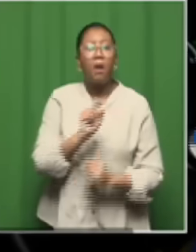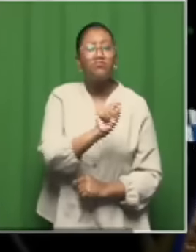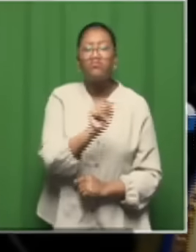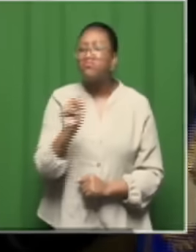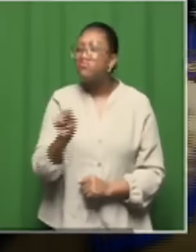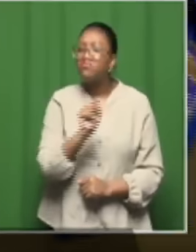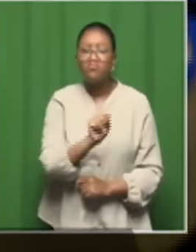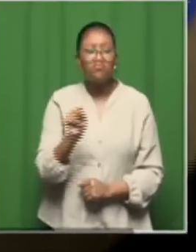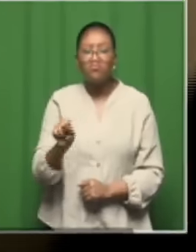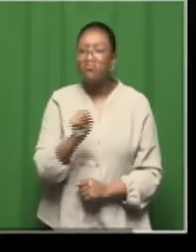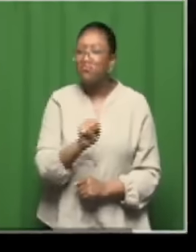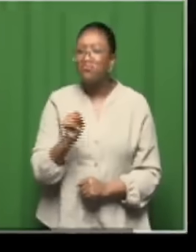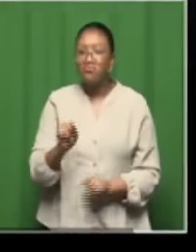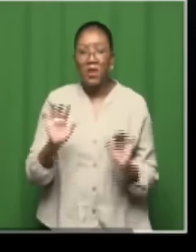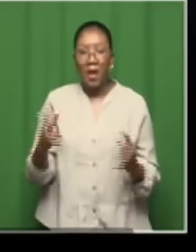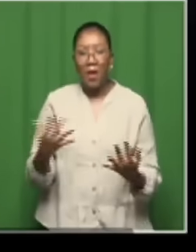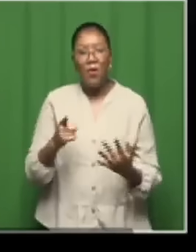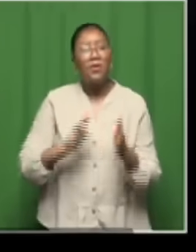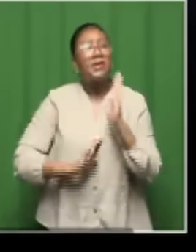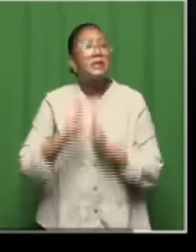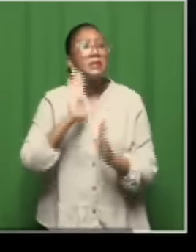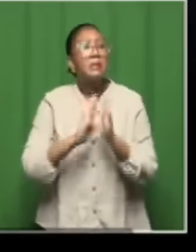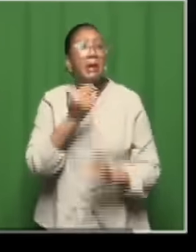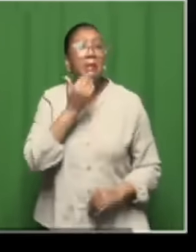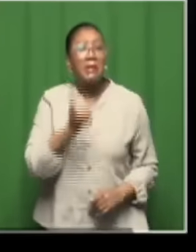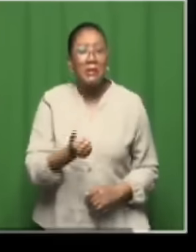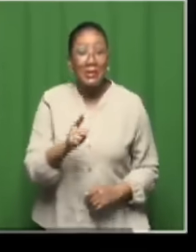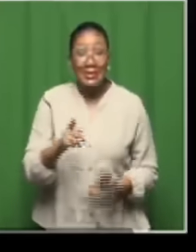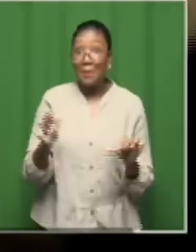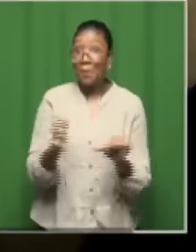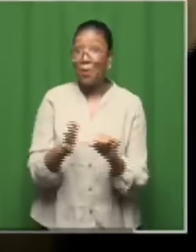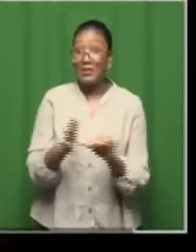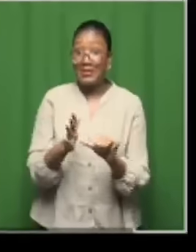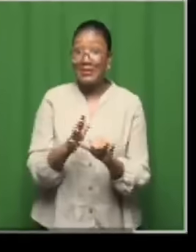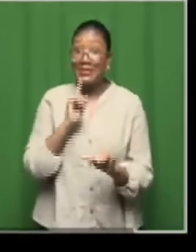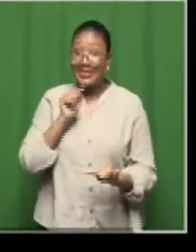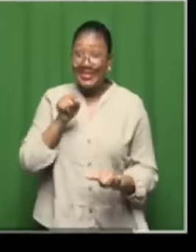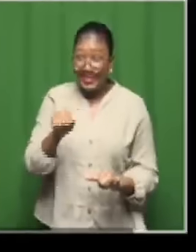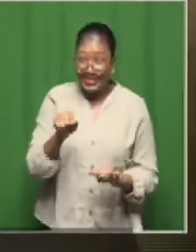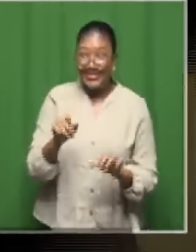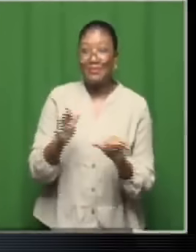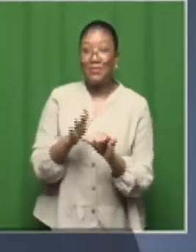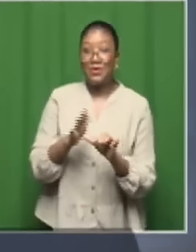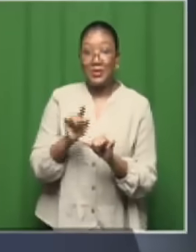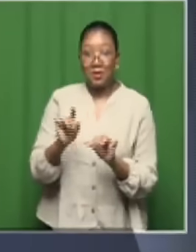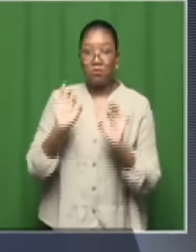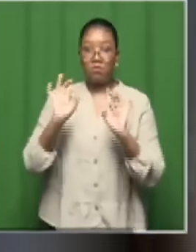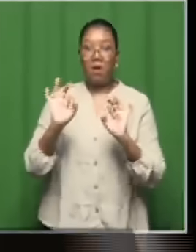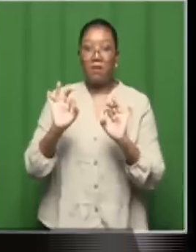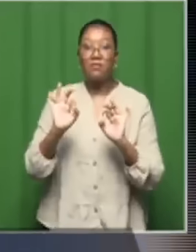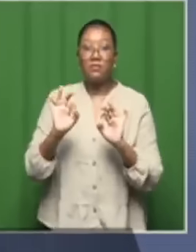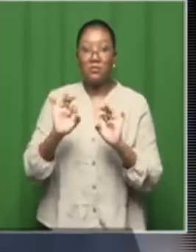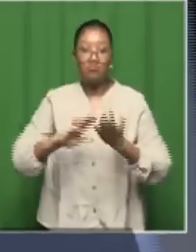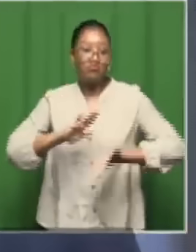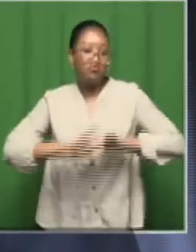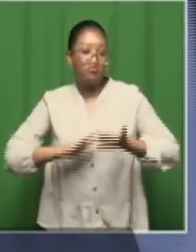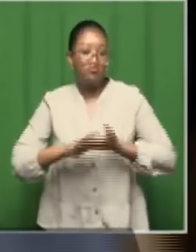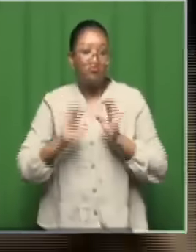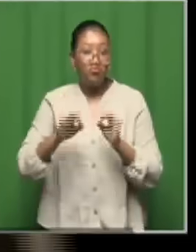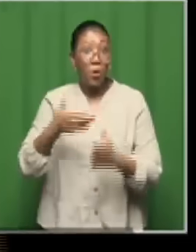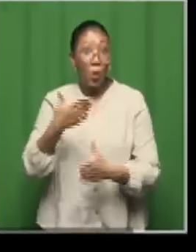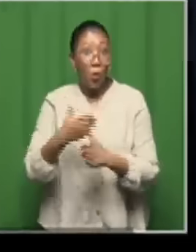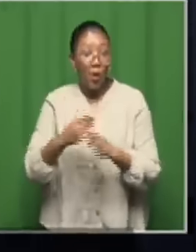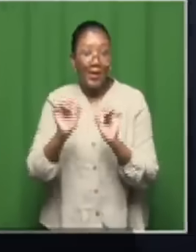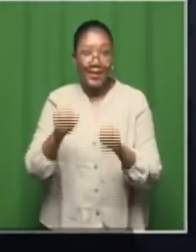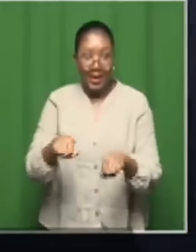Jason, let's sort of get an understanding. I know that this is important because we can't do anything until this is collaborated and then we get onto the roads.